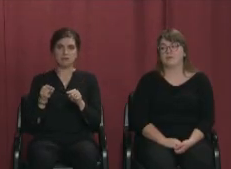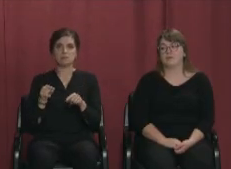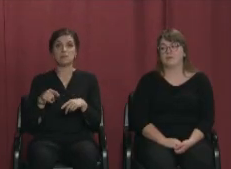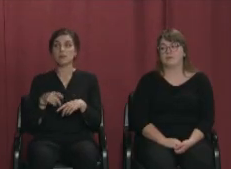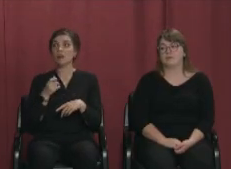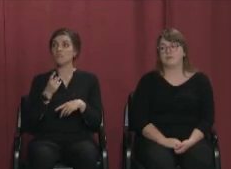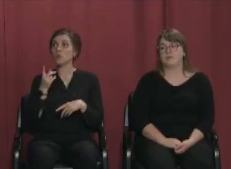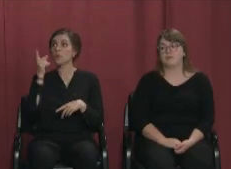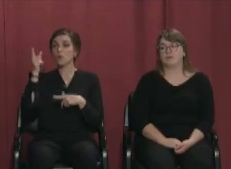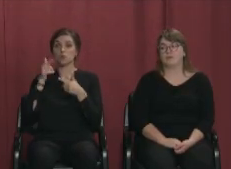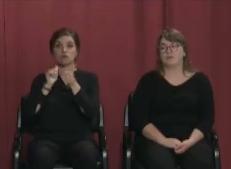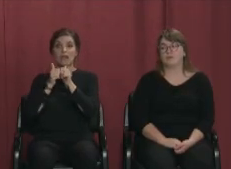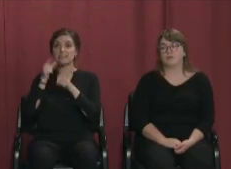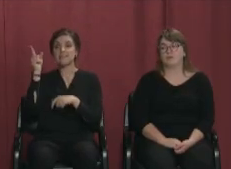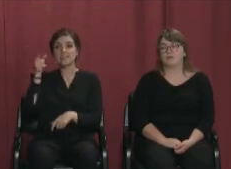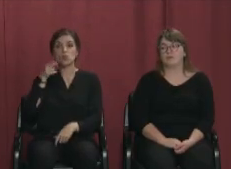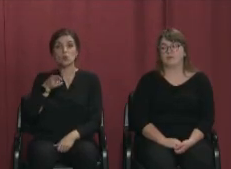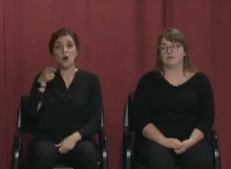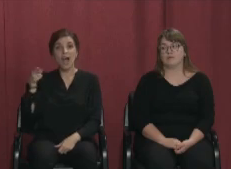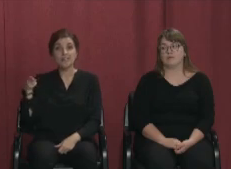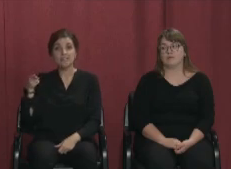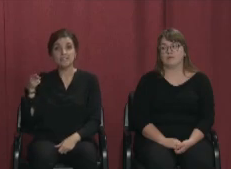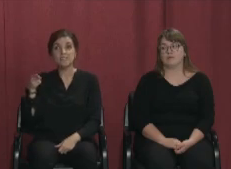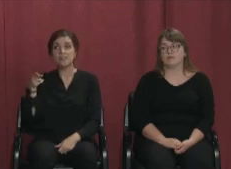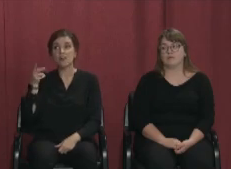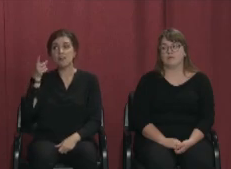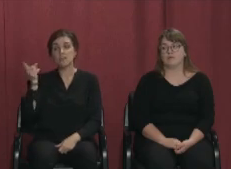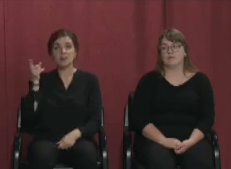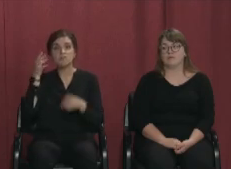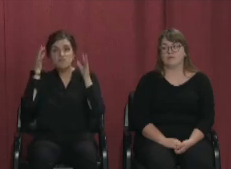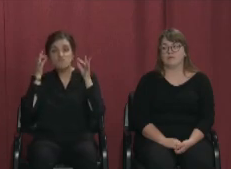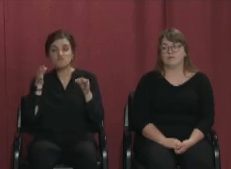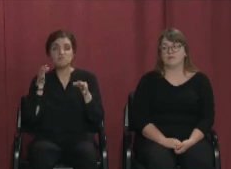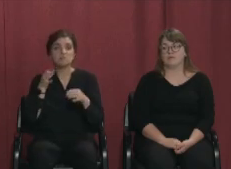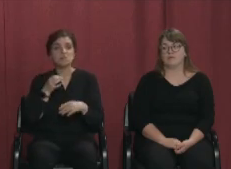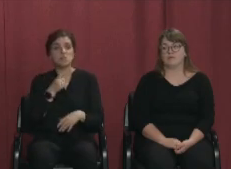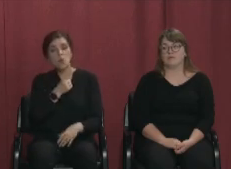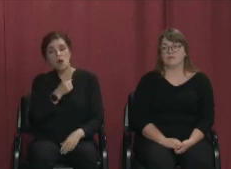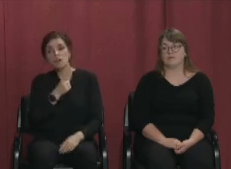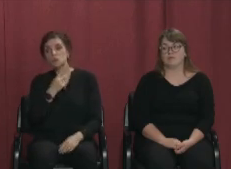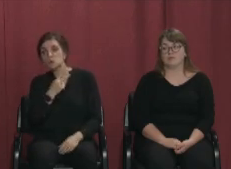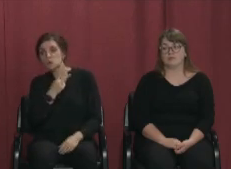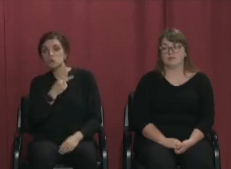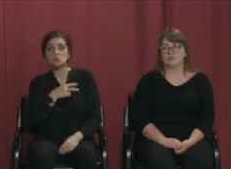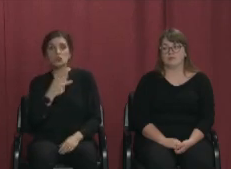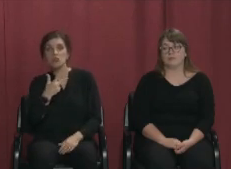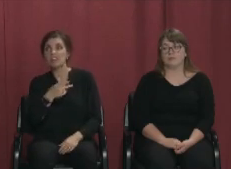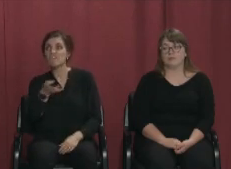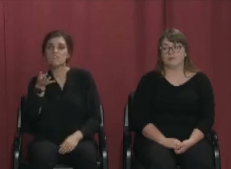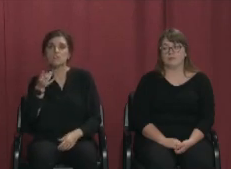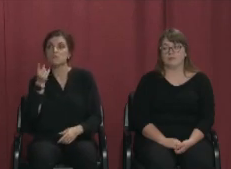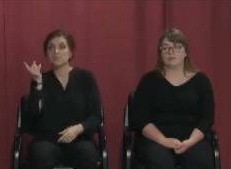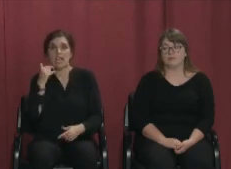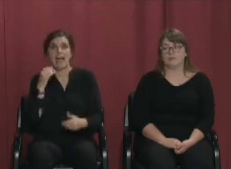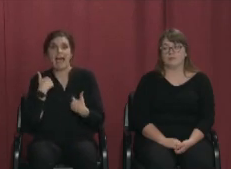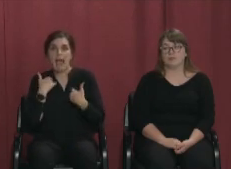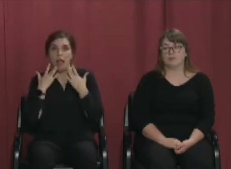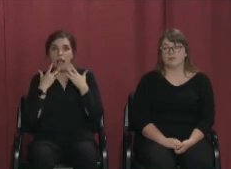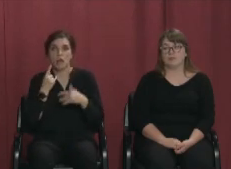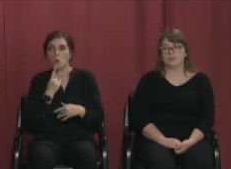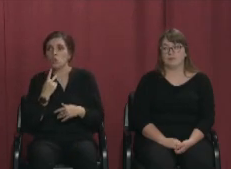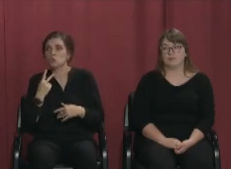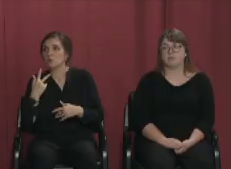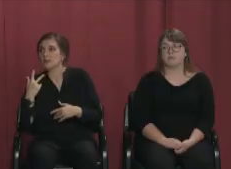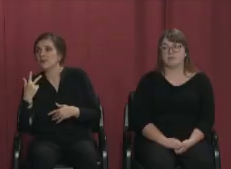Heights decided 1, 2, 3, 4 votes. Your vote really matters in those elections. Absolutely. That's what we're trying to encourage